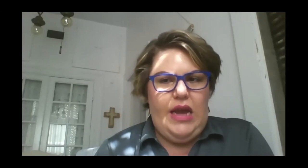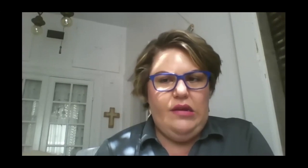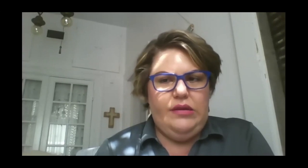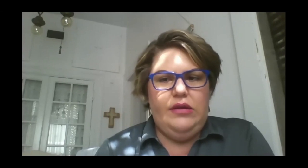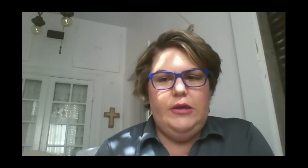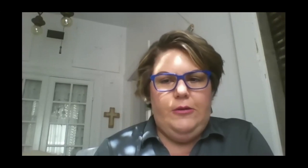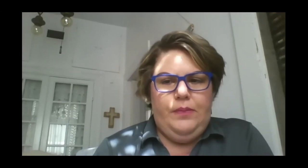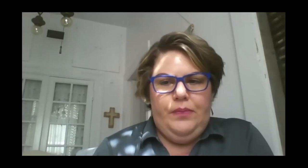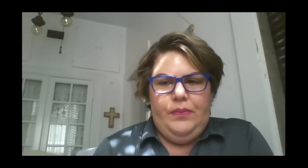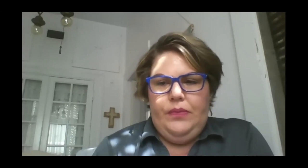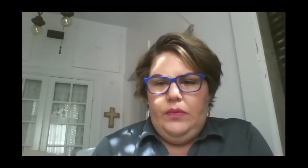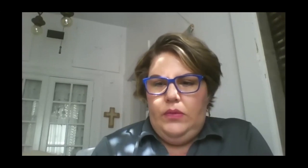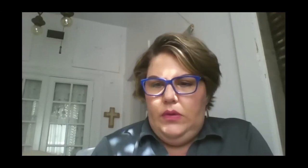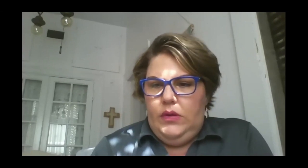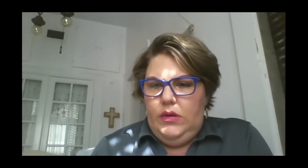then yes.